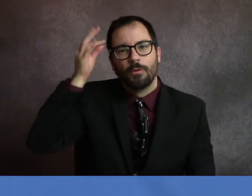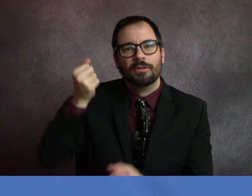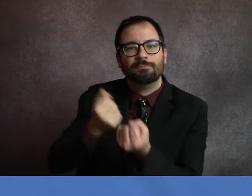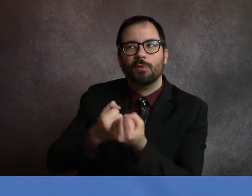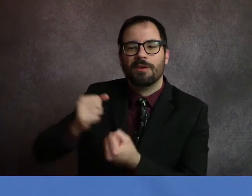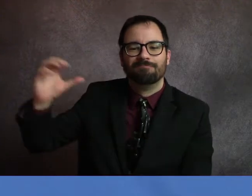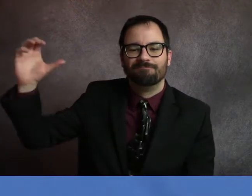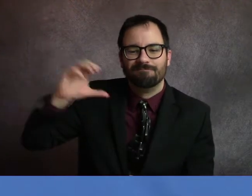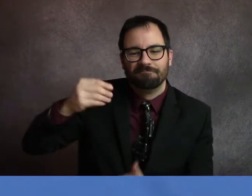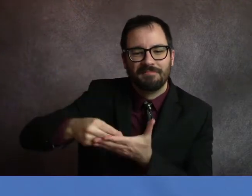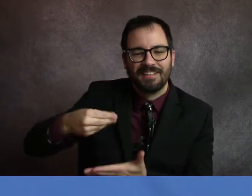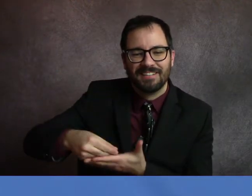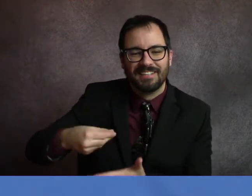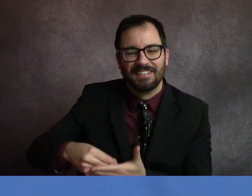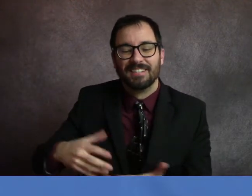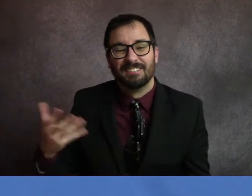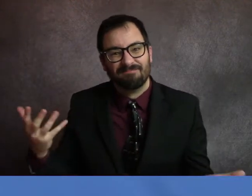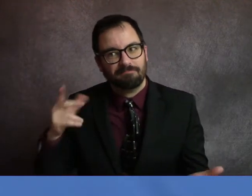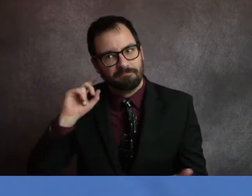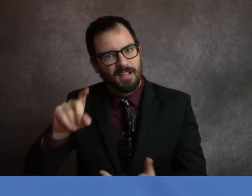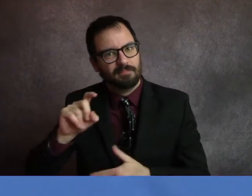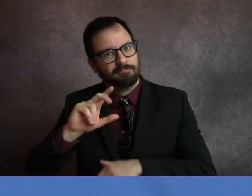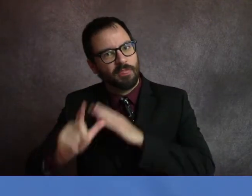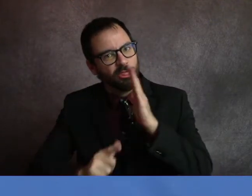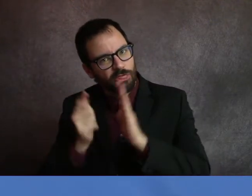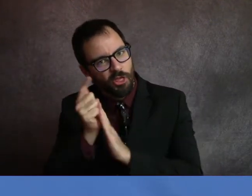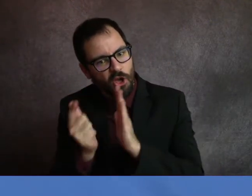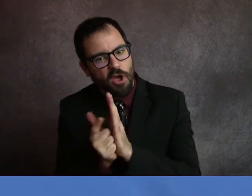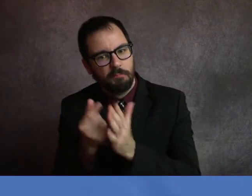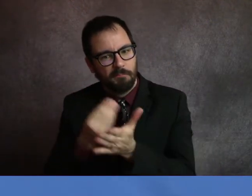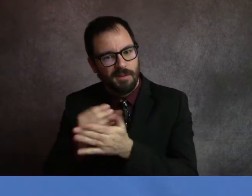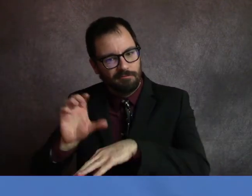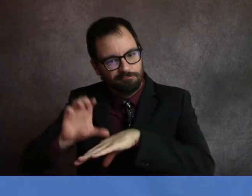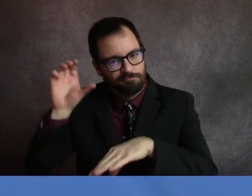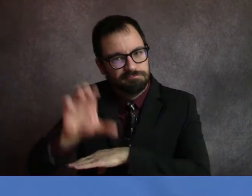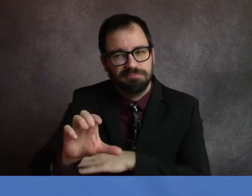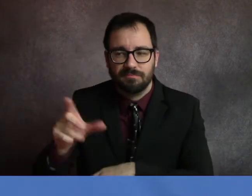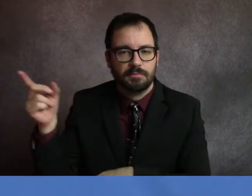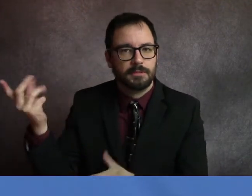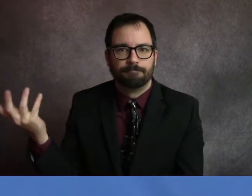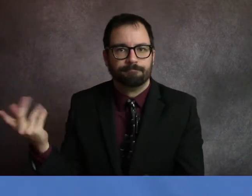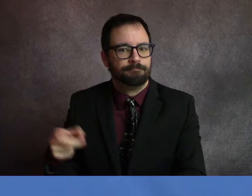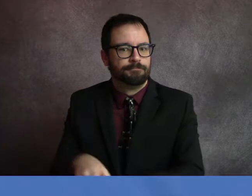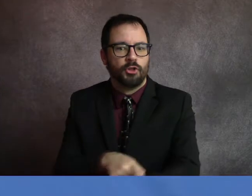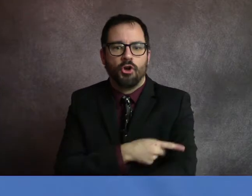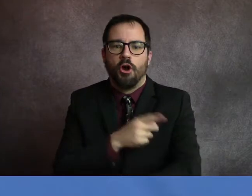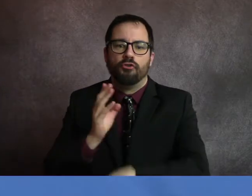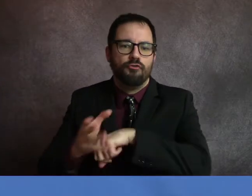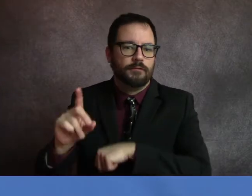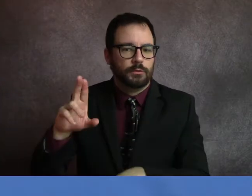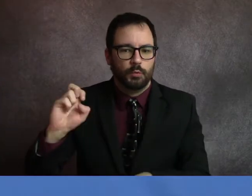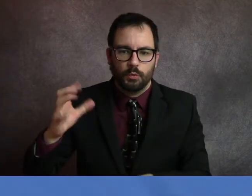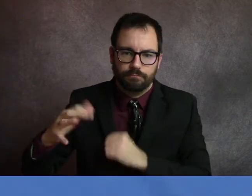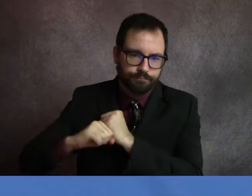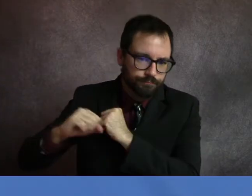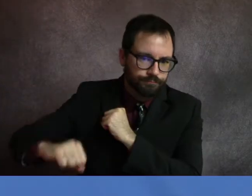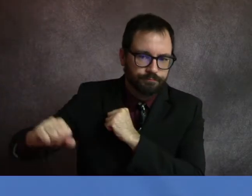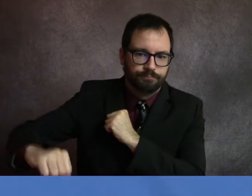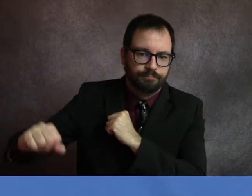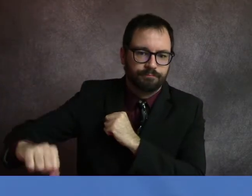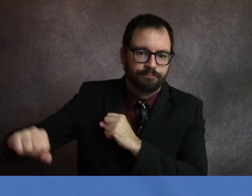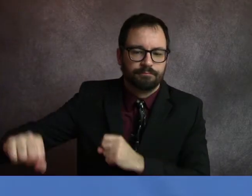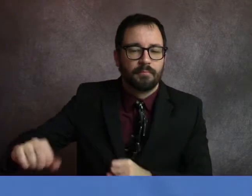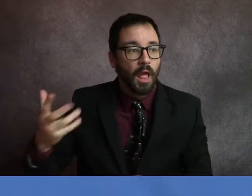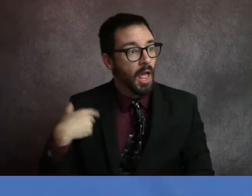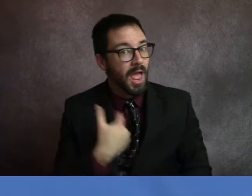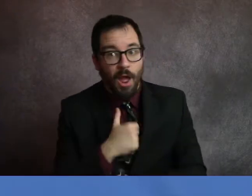national relief and stimulus package is long overdue. The actions we take today would be much more straightforward with federal backing for